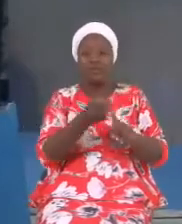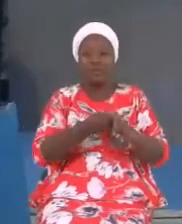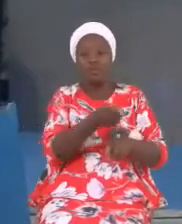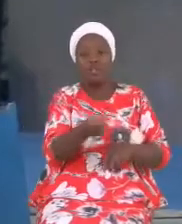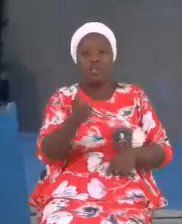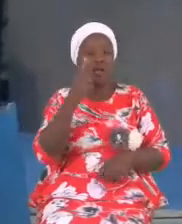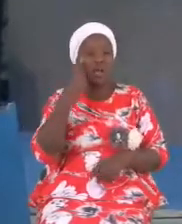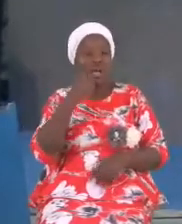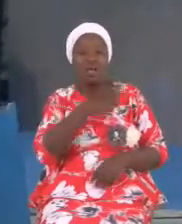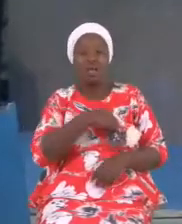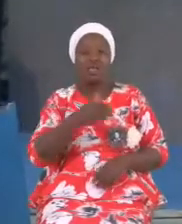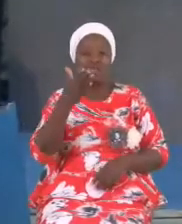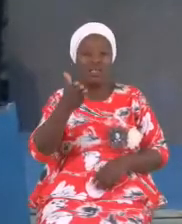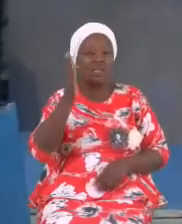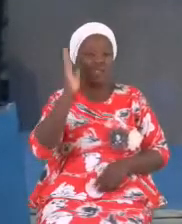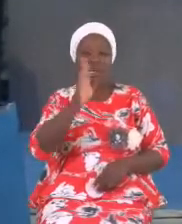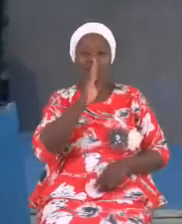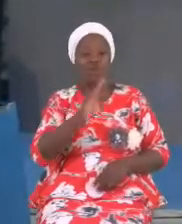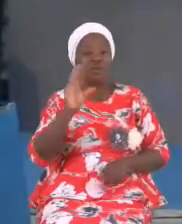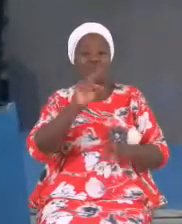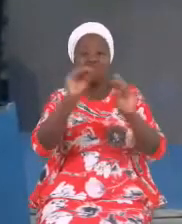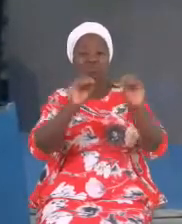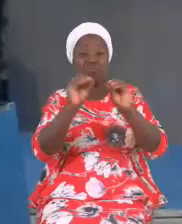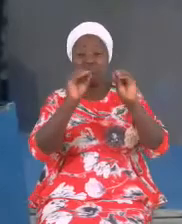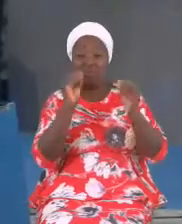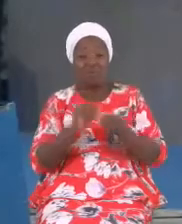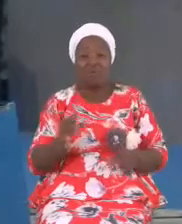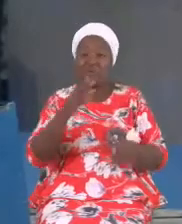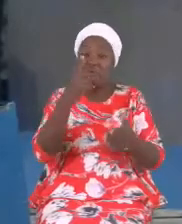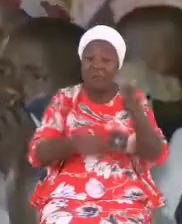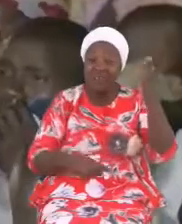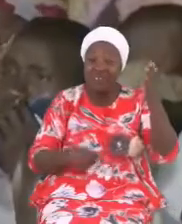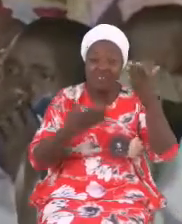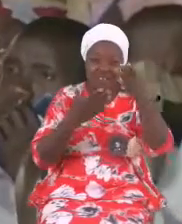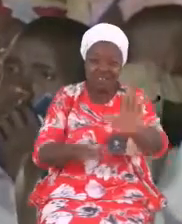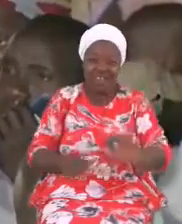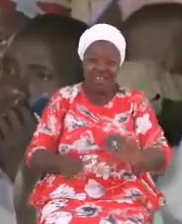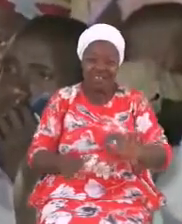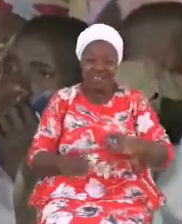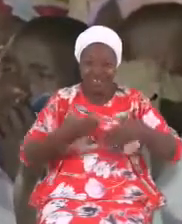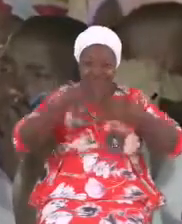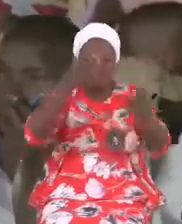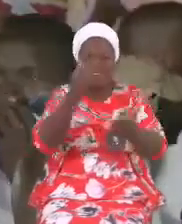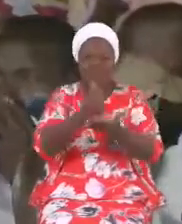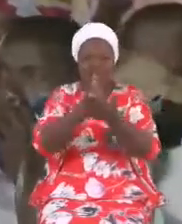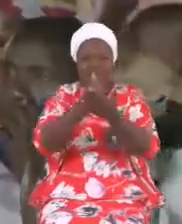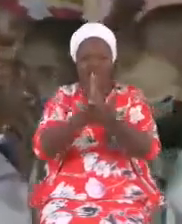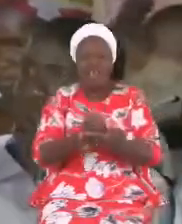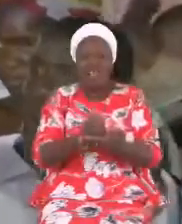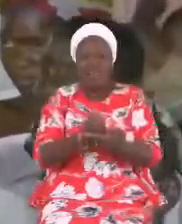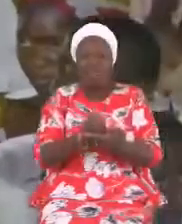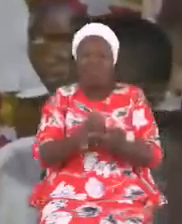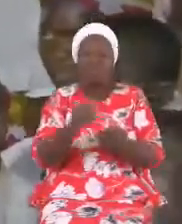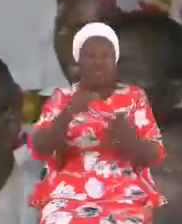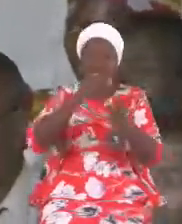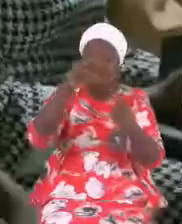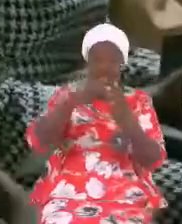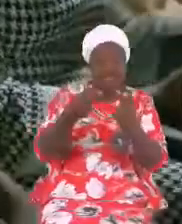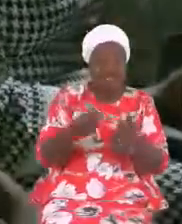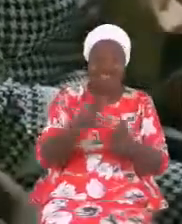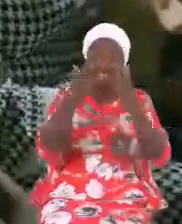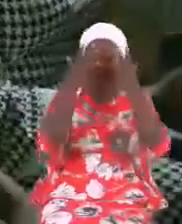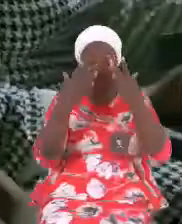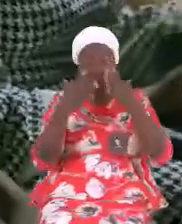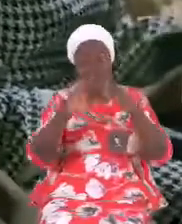be no more death. Give me a good amen. Neither sorrow. Give me another amen.